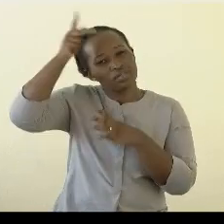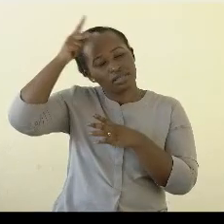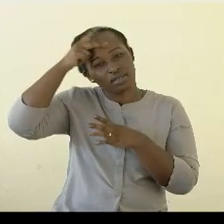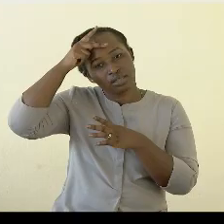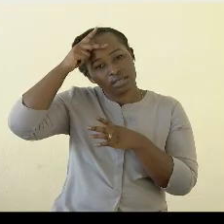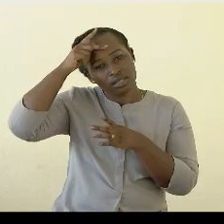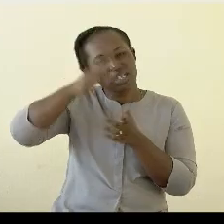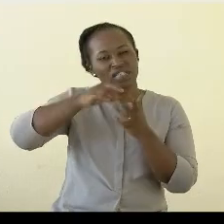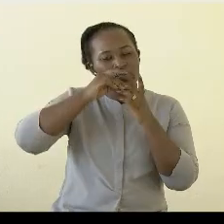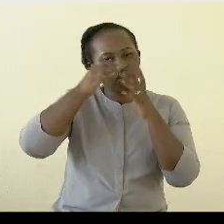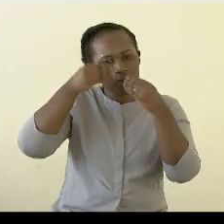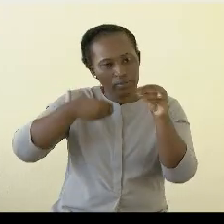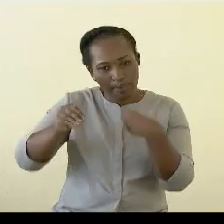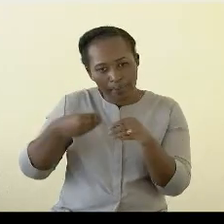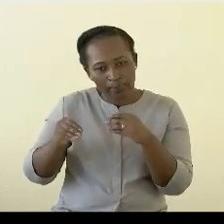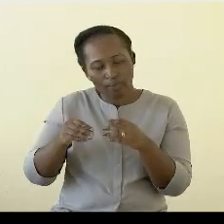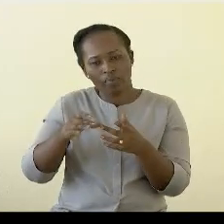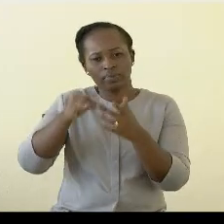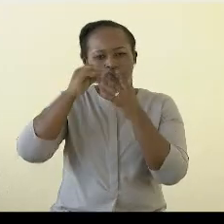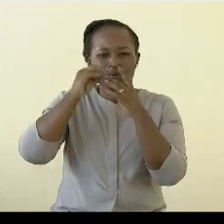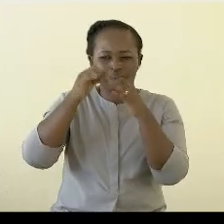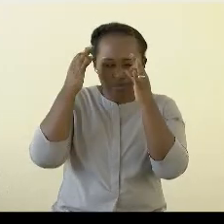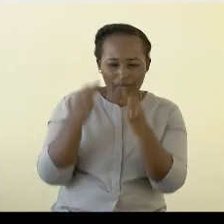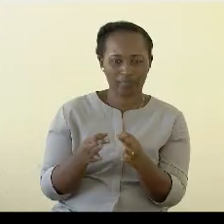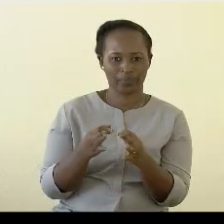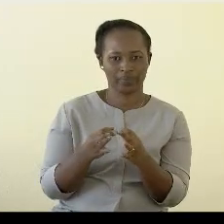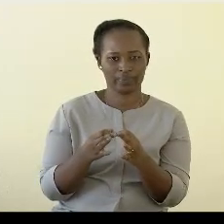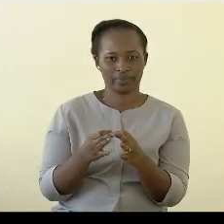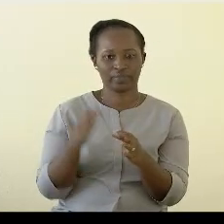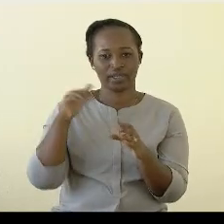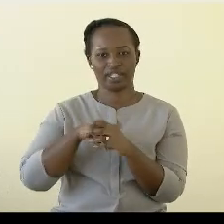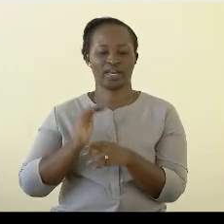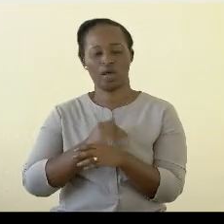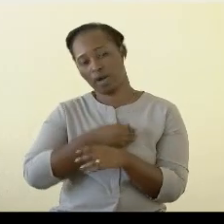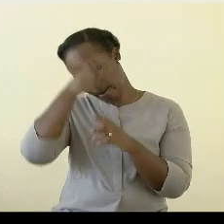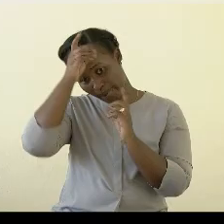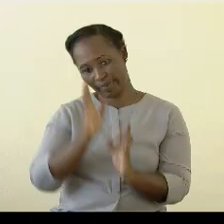special equipment, special features in our population.